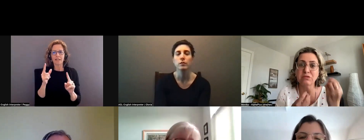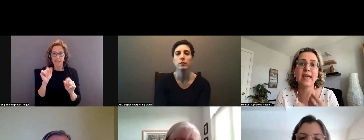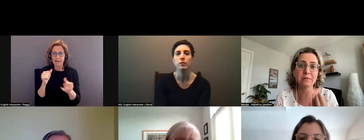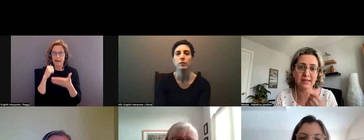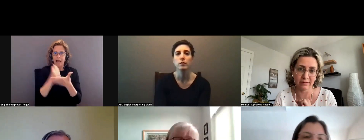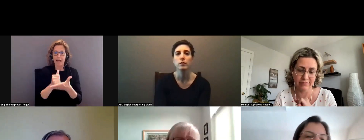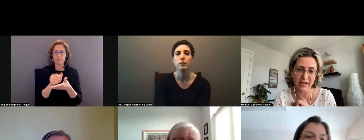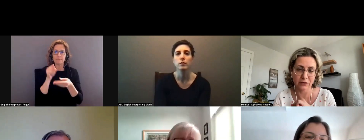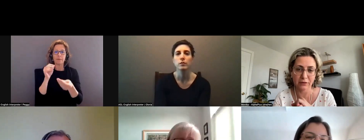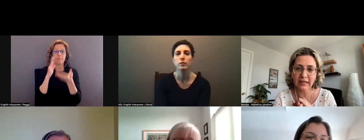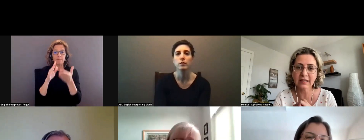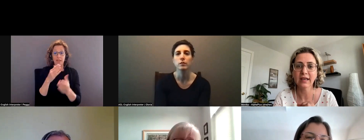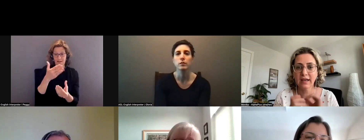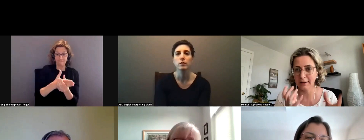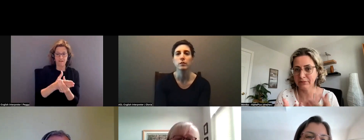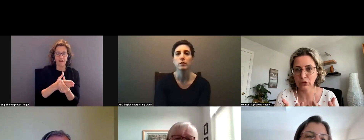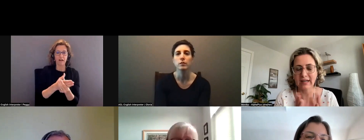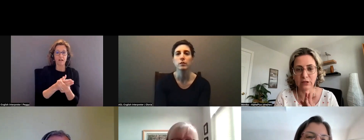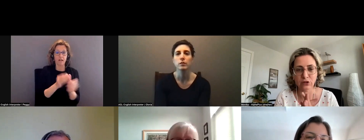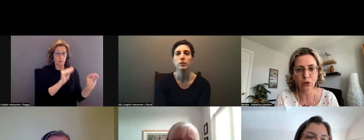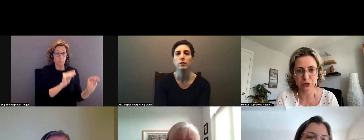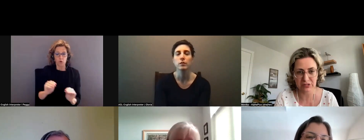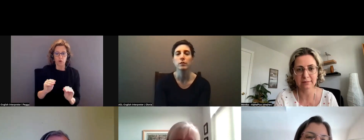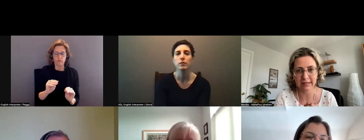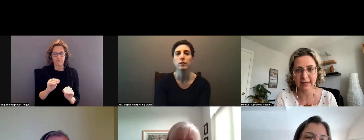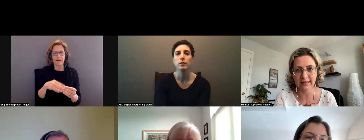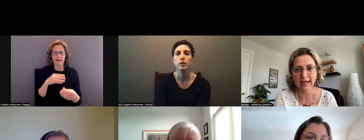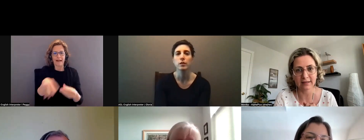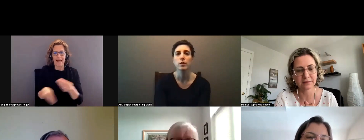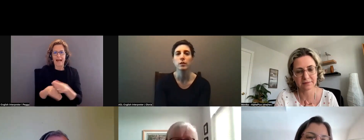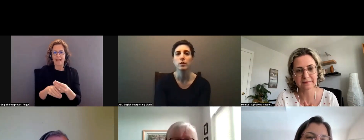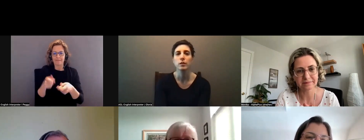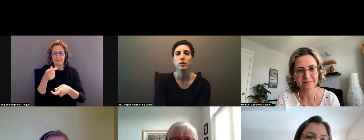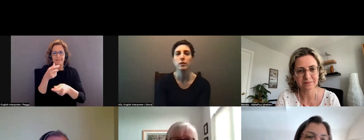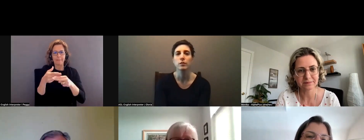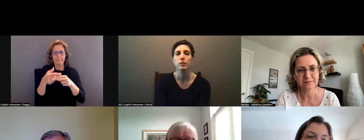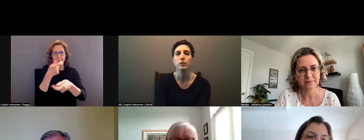just renaming the file, right? To add a note or something like that.